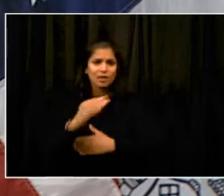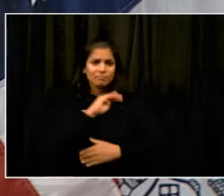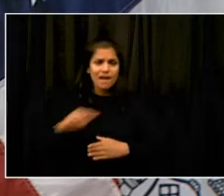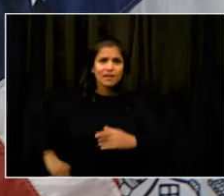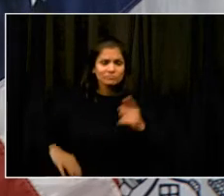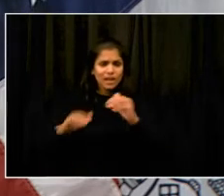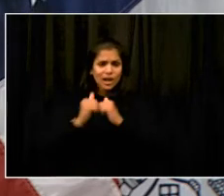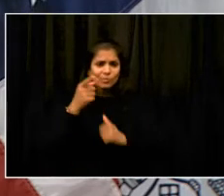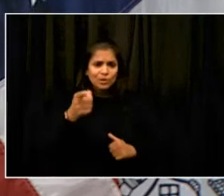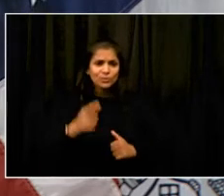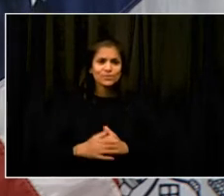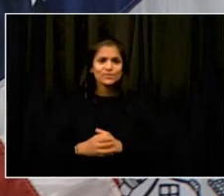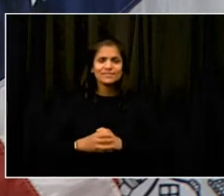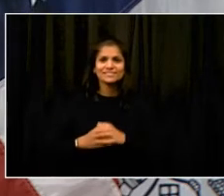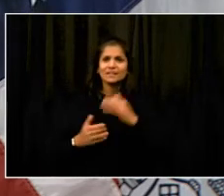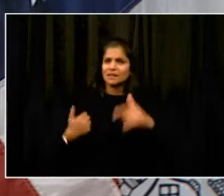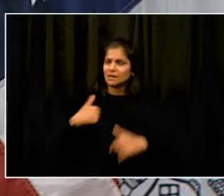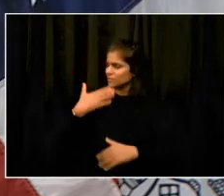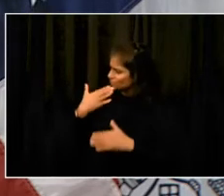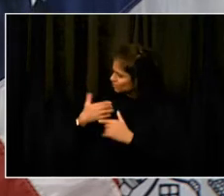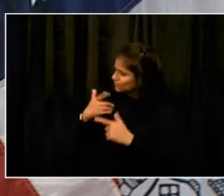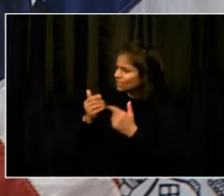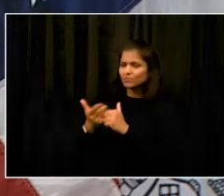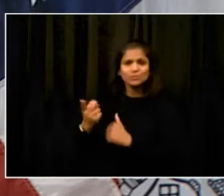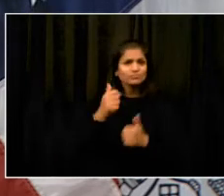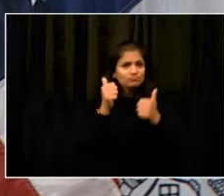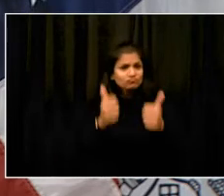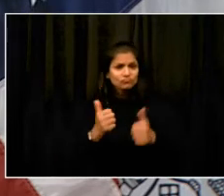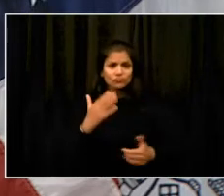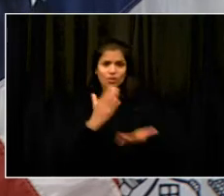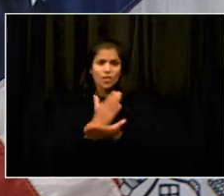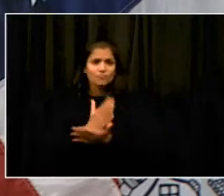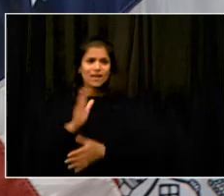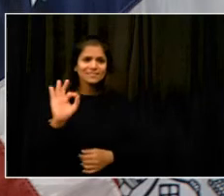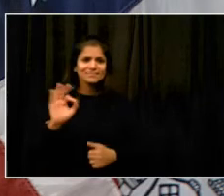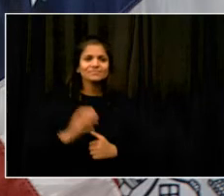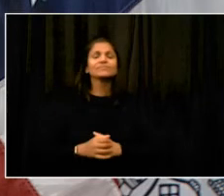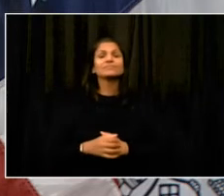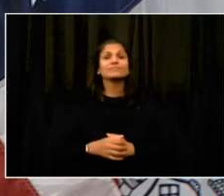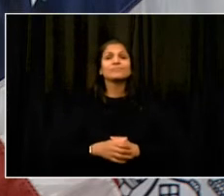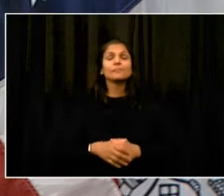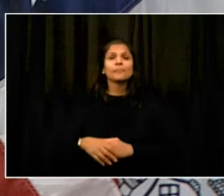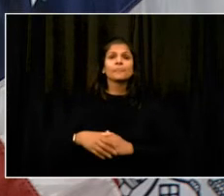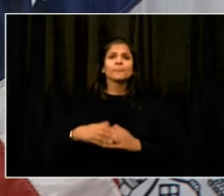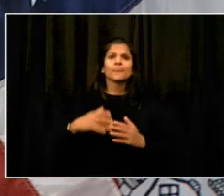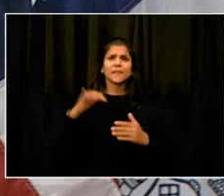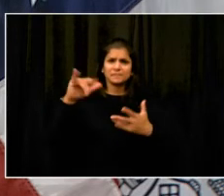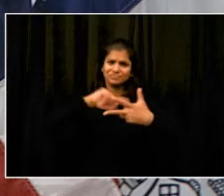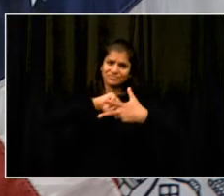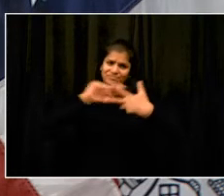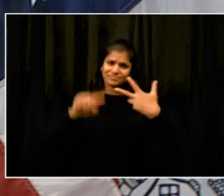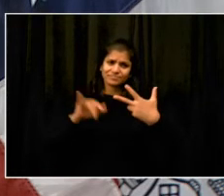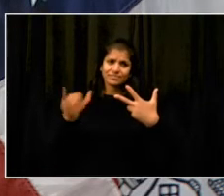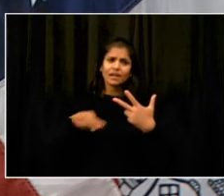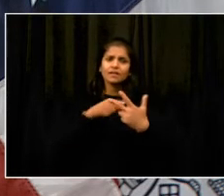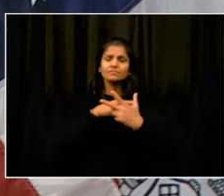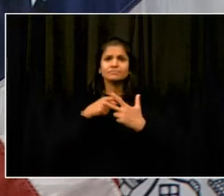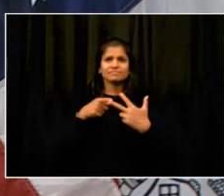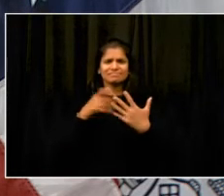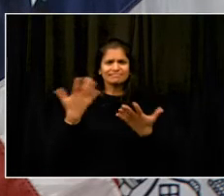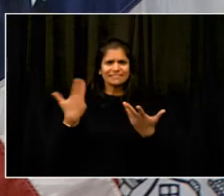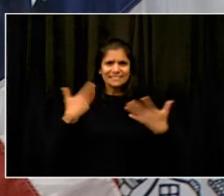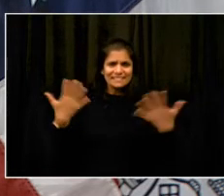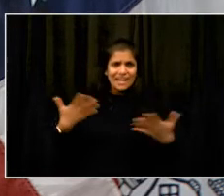these numbers look a little bit scary, don't they? I mean, what do you think of them? And do you foresee,